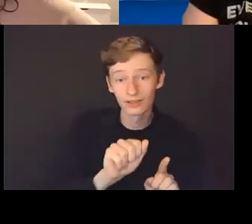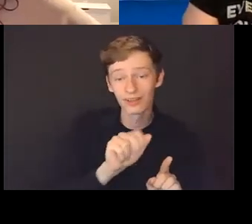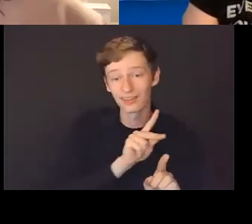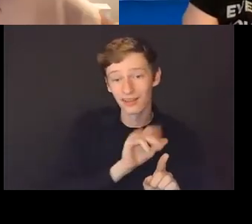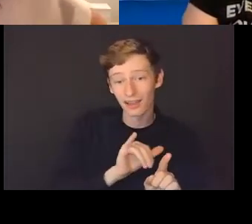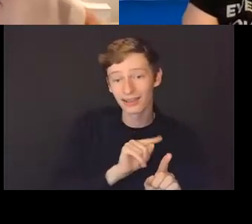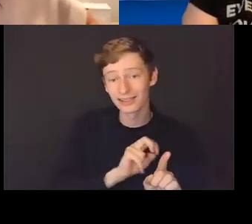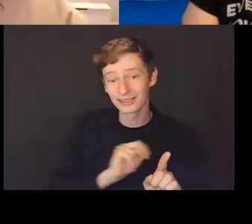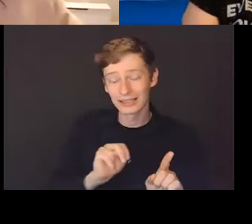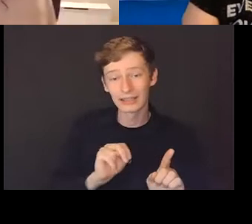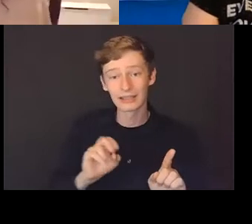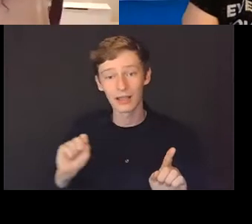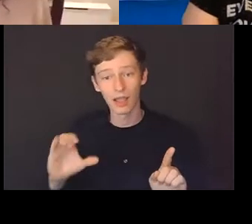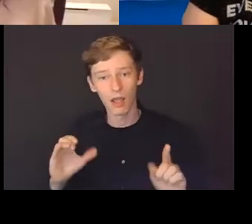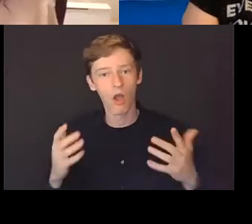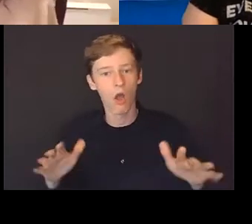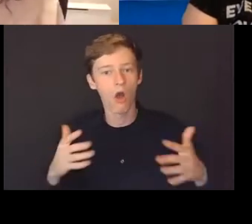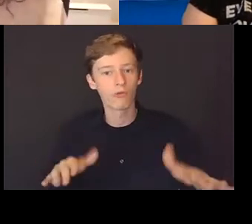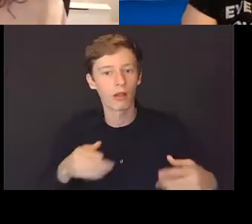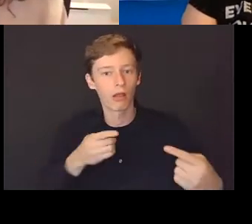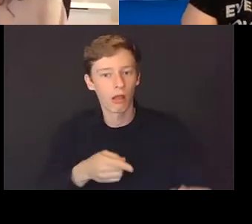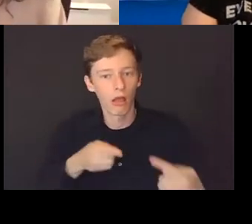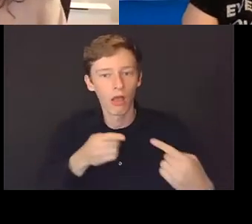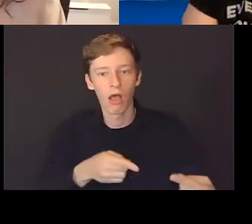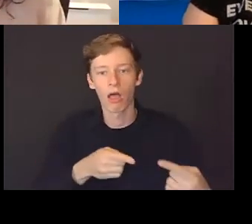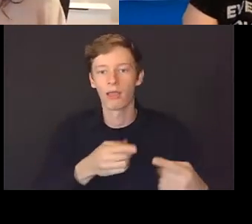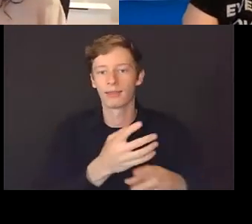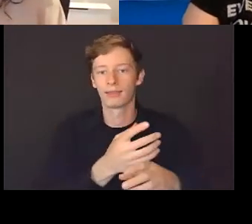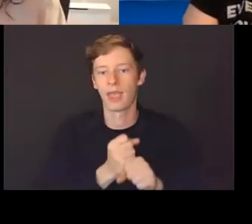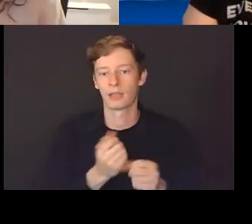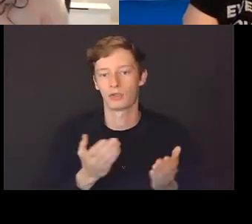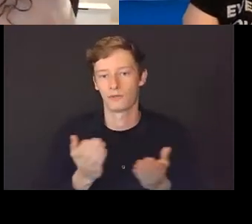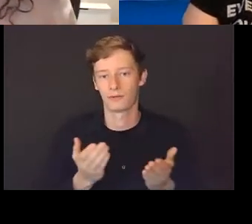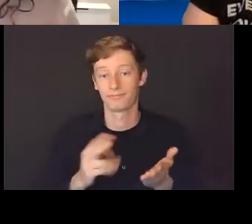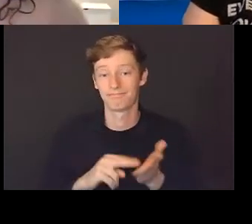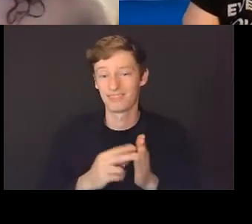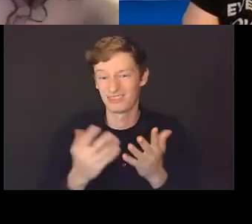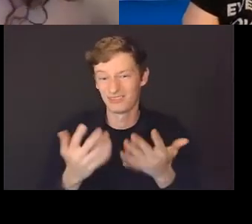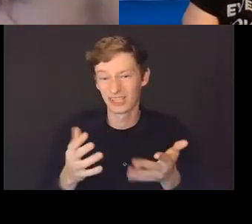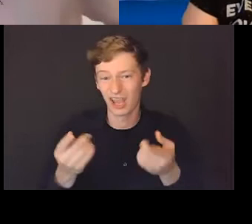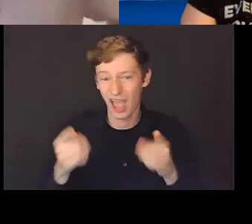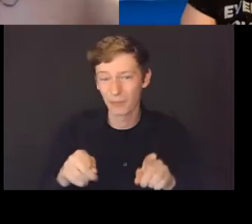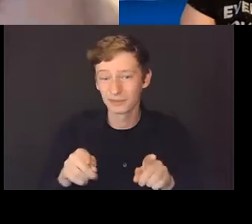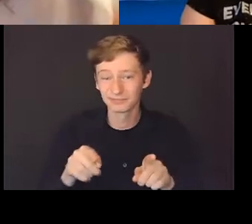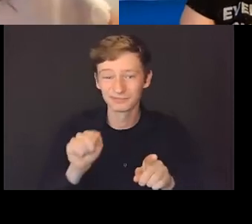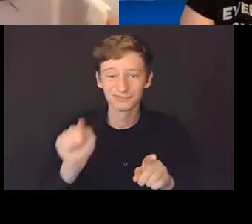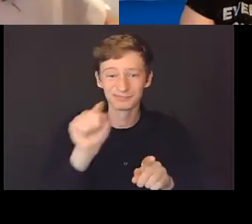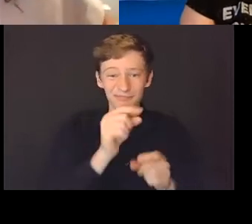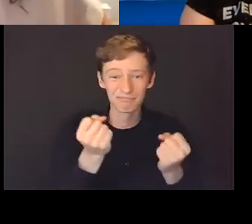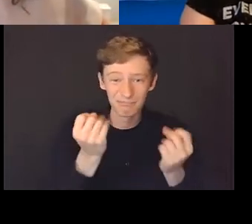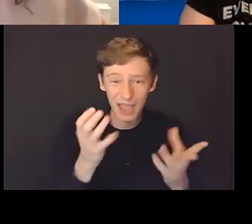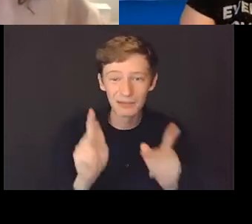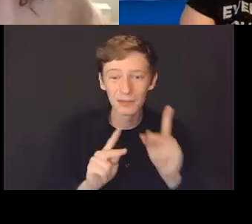So this is already happening for many people. It's our opinion that in many